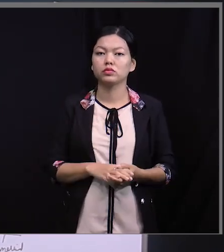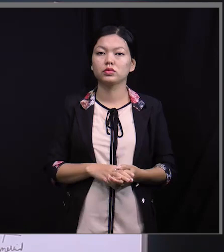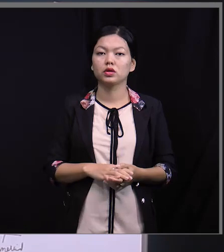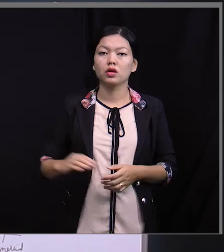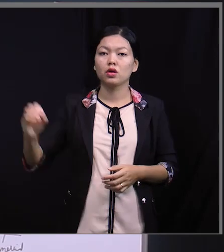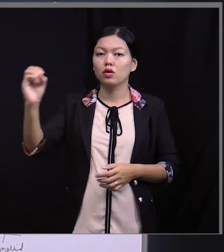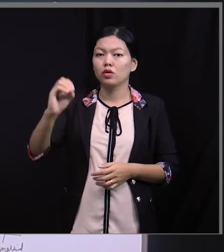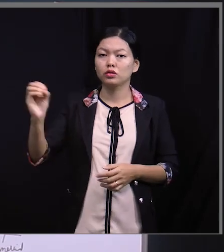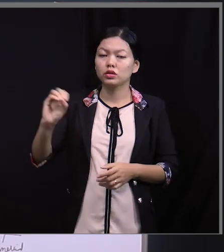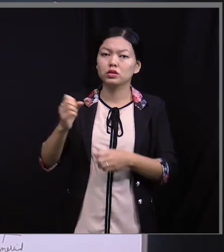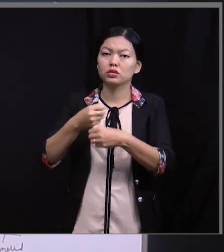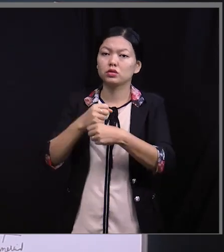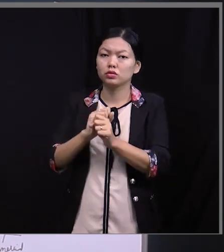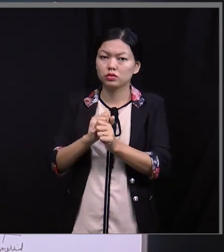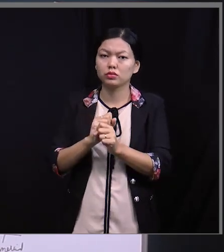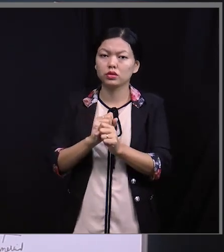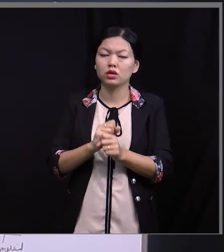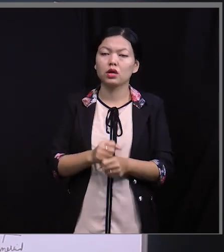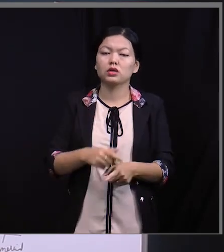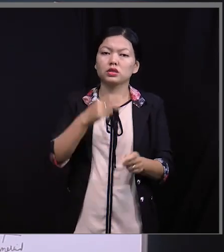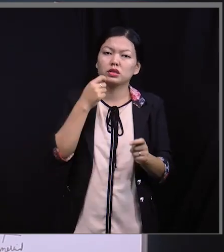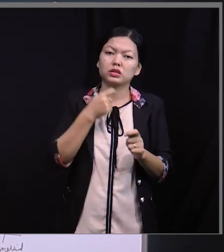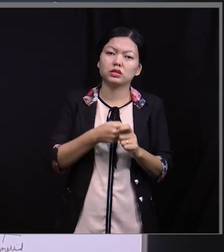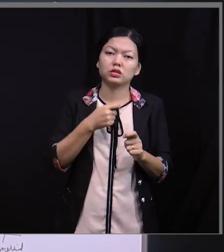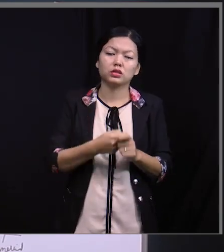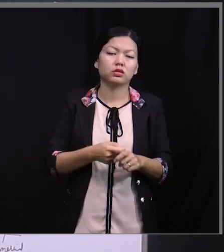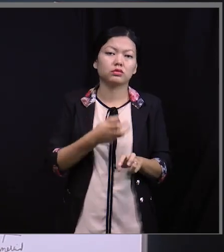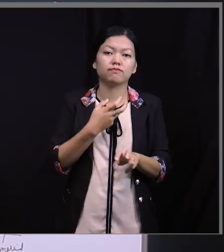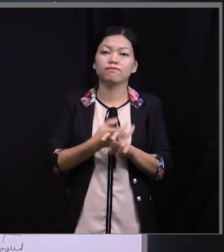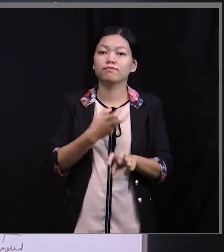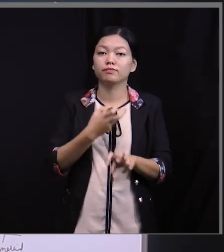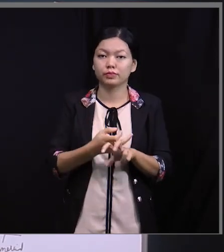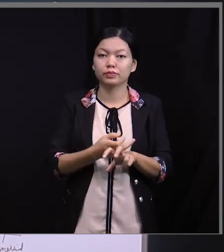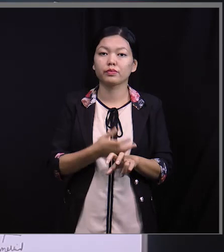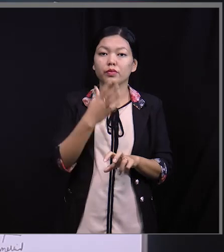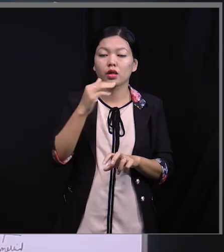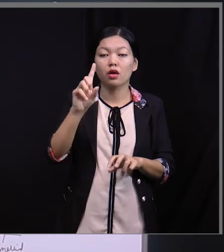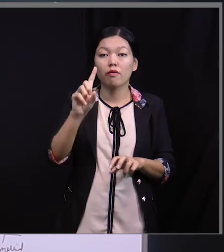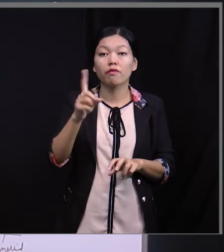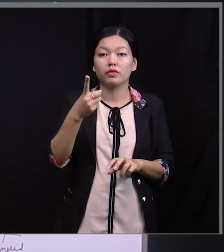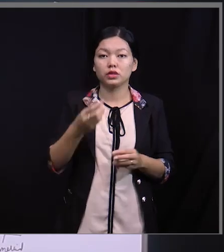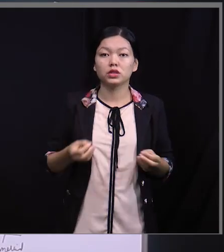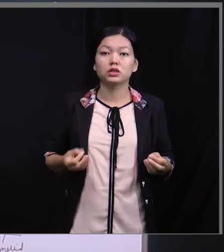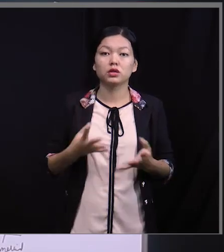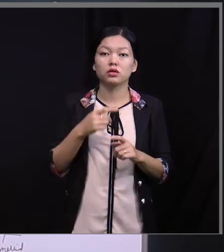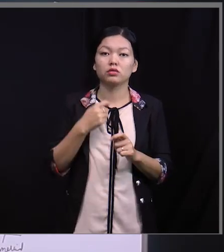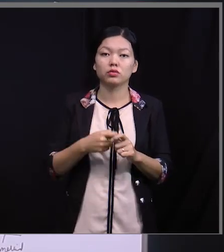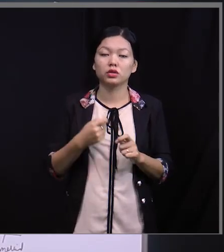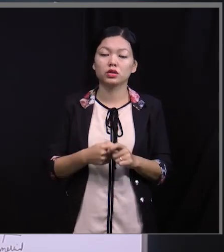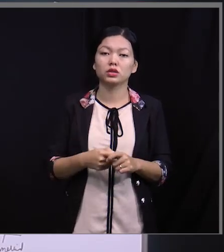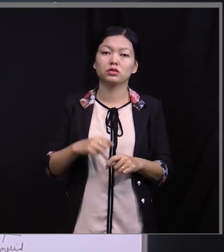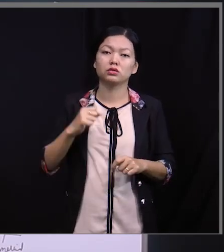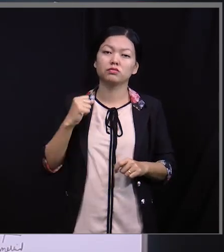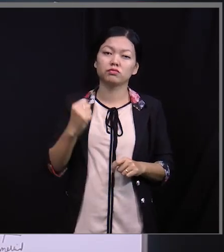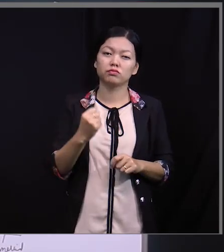or individuals should come up with an enterprise, and collecting different factors of